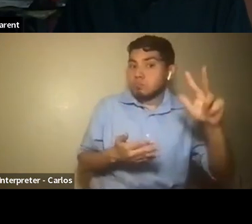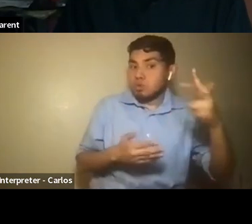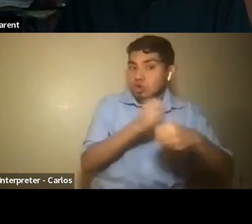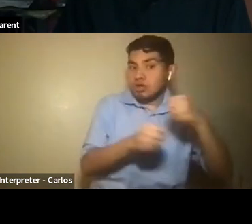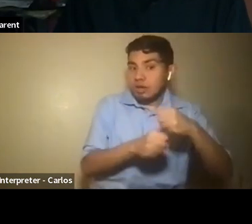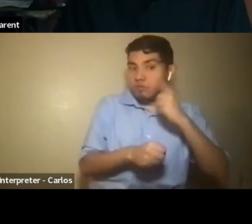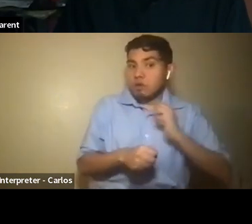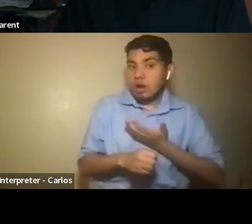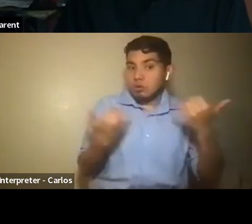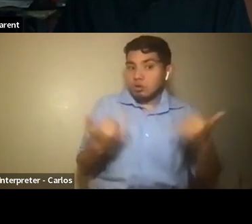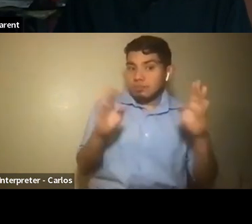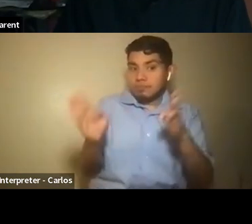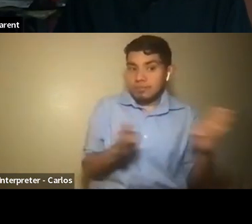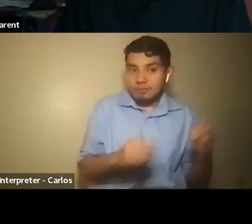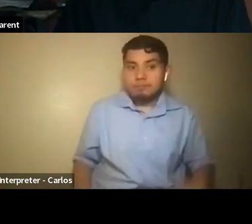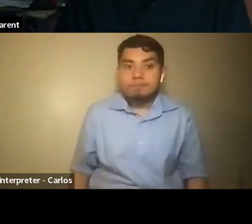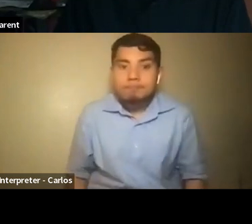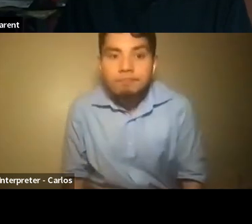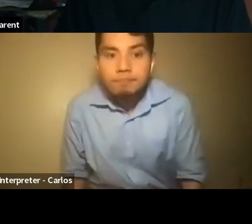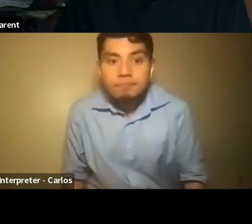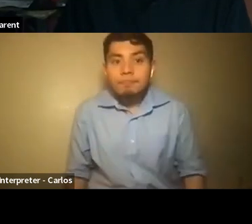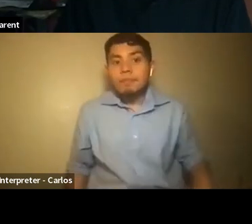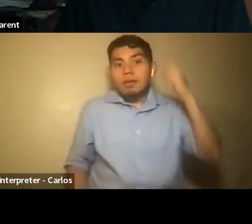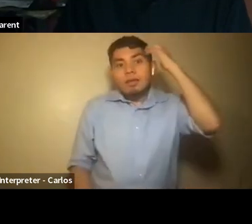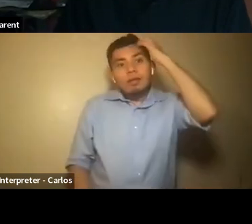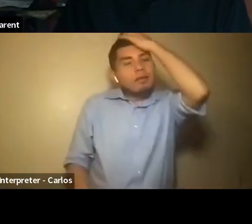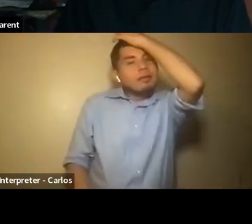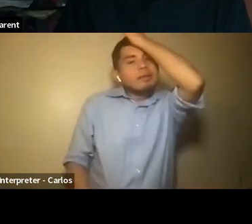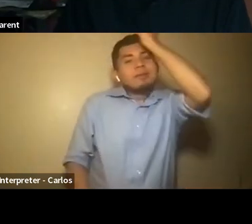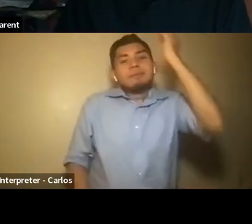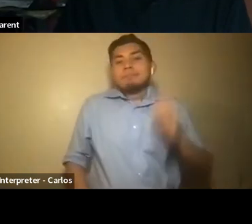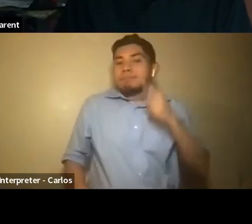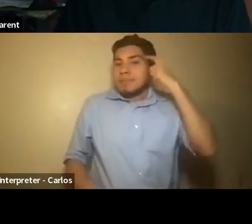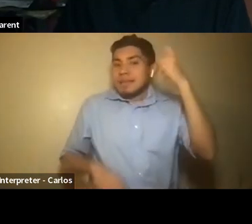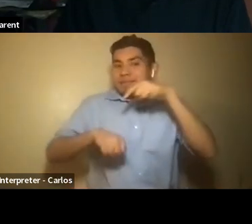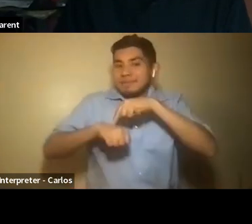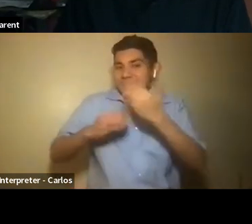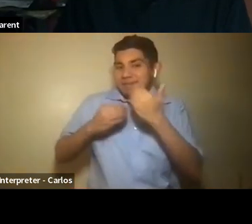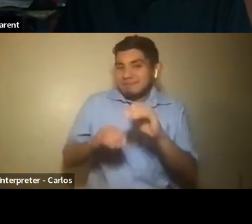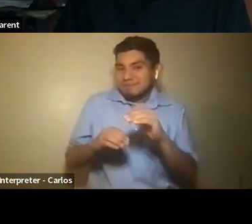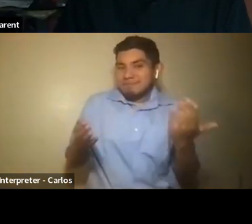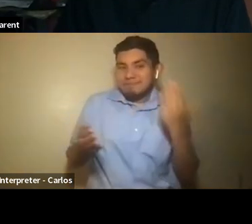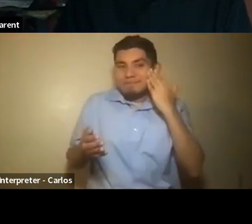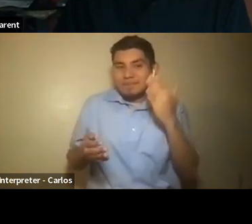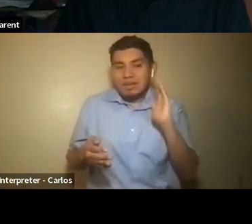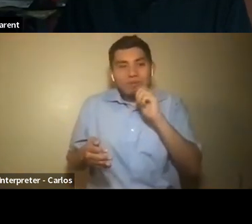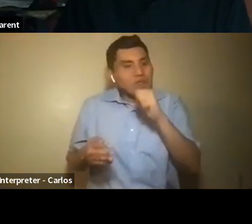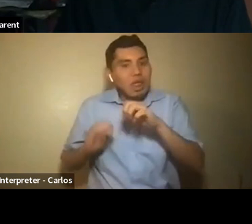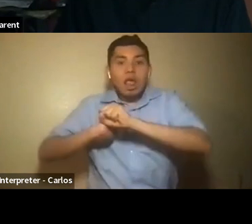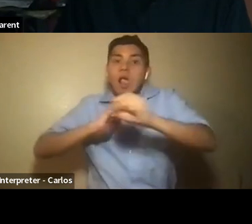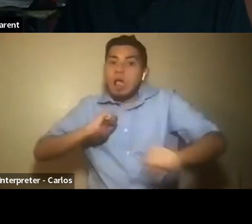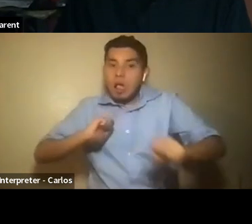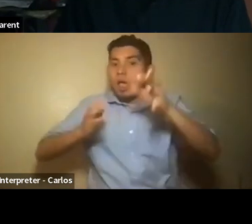plan. I am, in the interest of time, and unless the commission directs, I am not going to spend a lot of time going through the